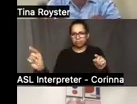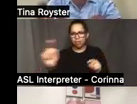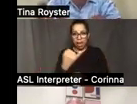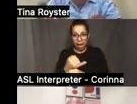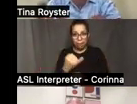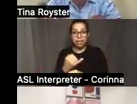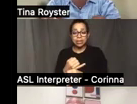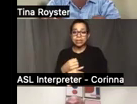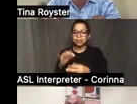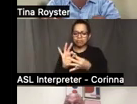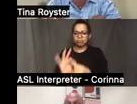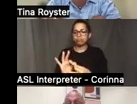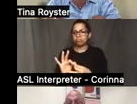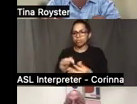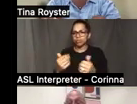students